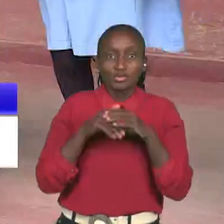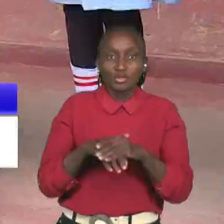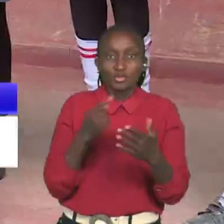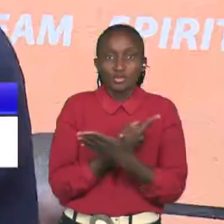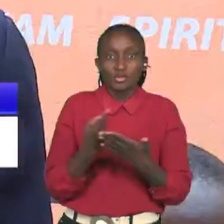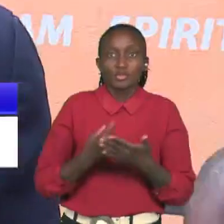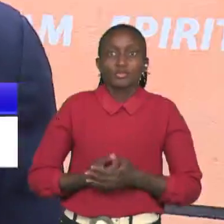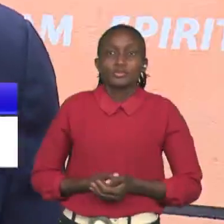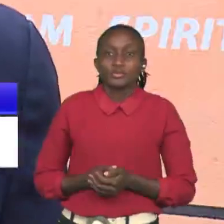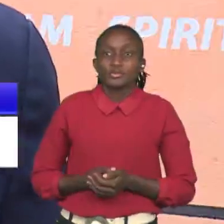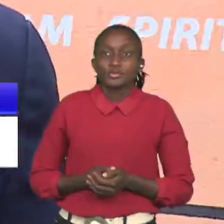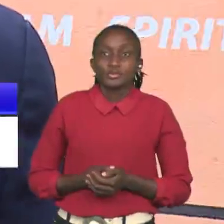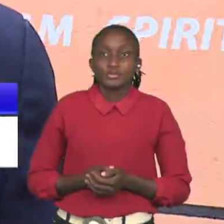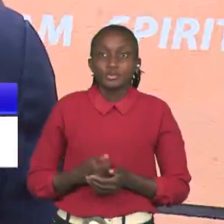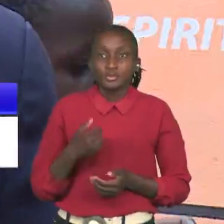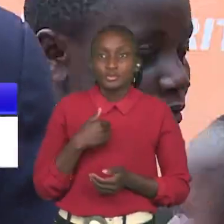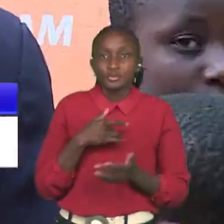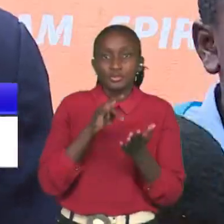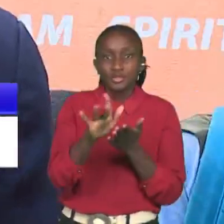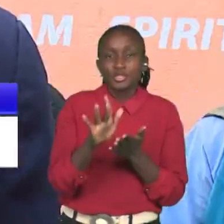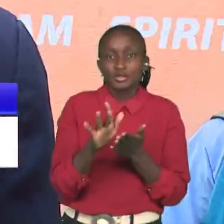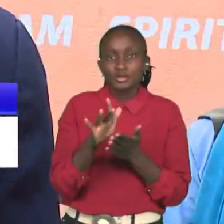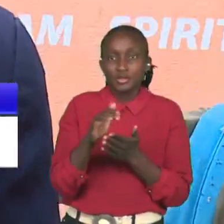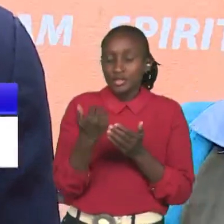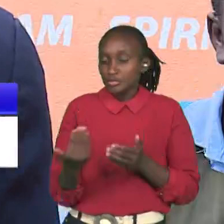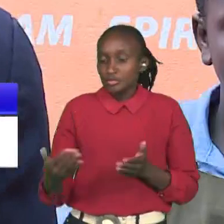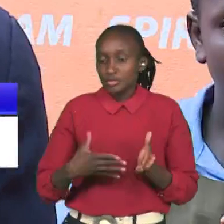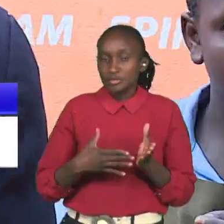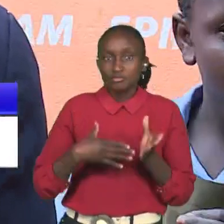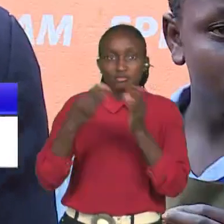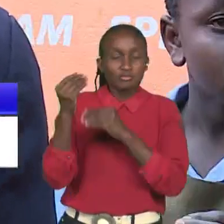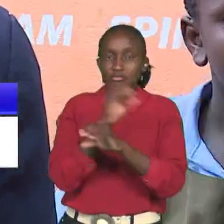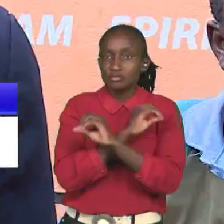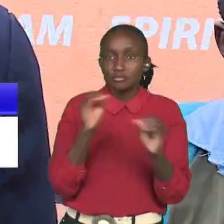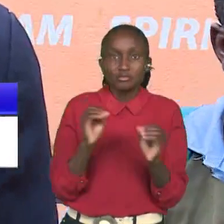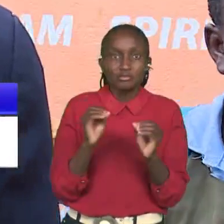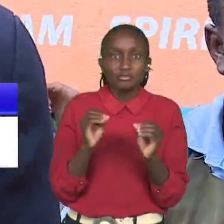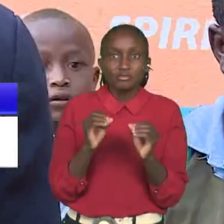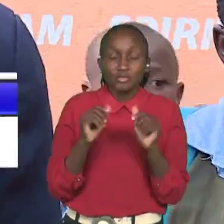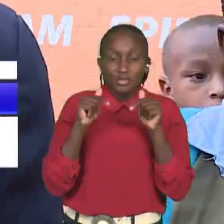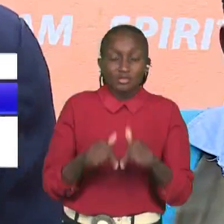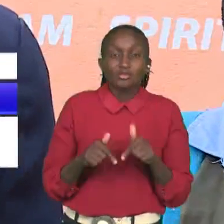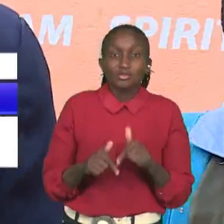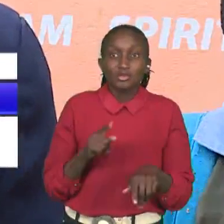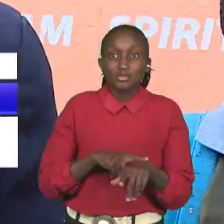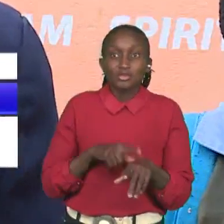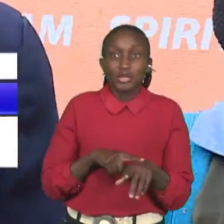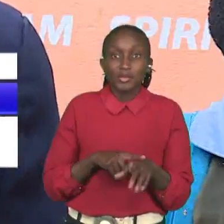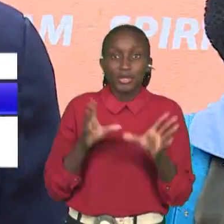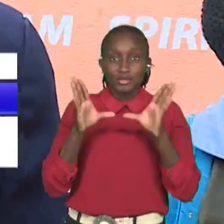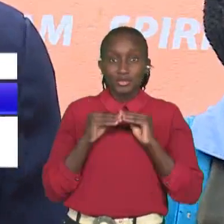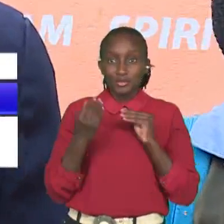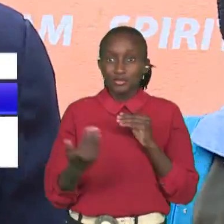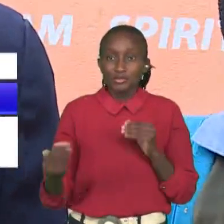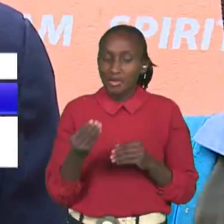week. We don't send children away, and neither have we sent any. And today, when I received them, I have